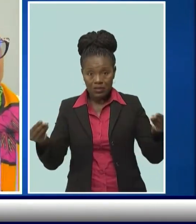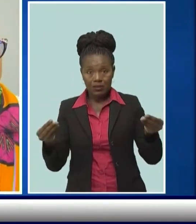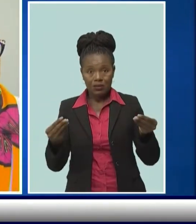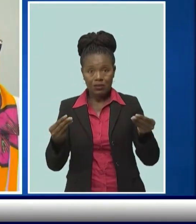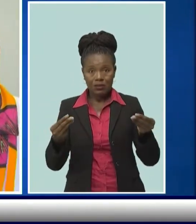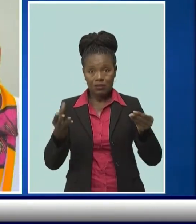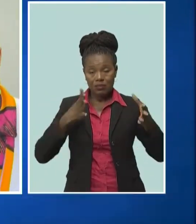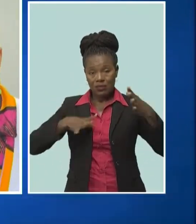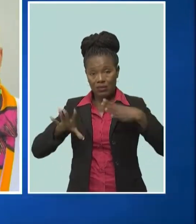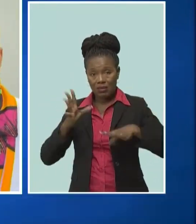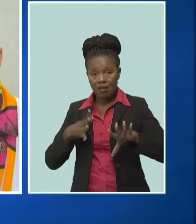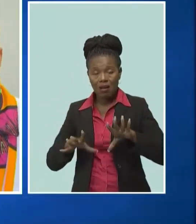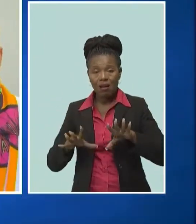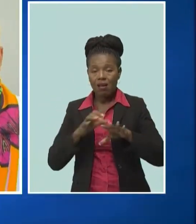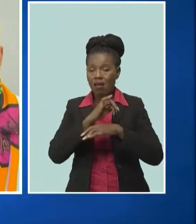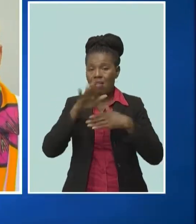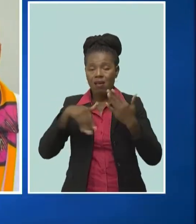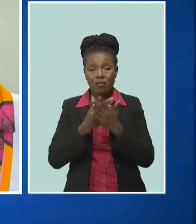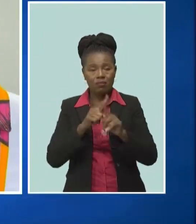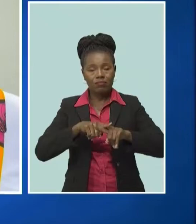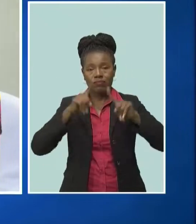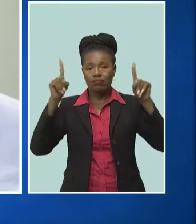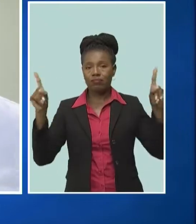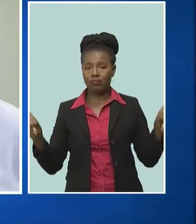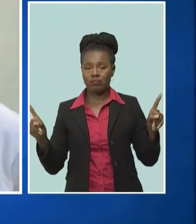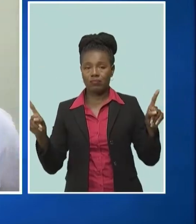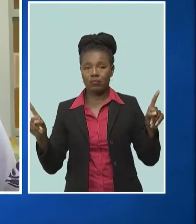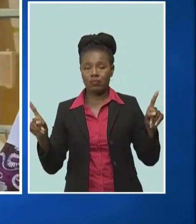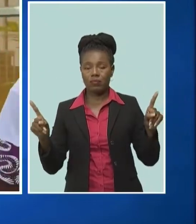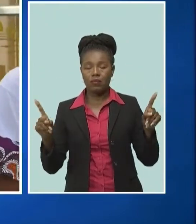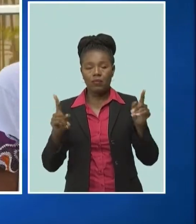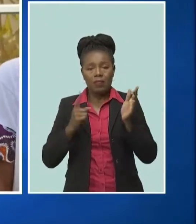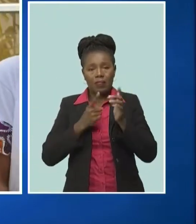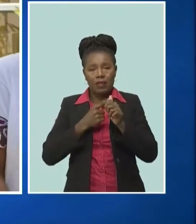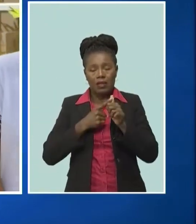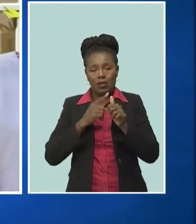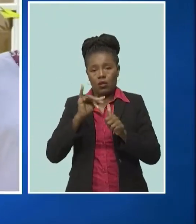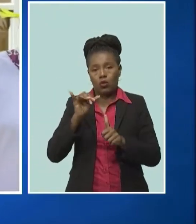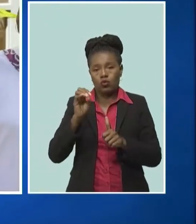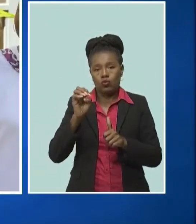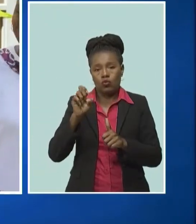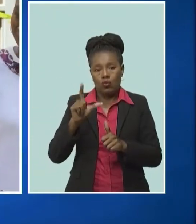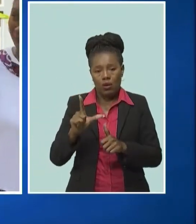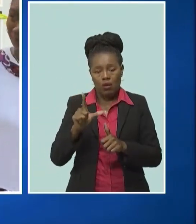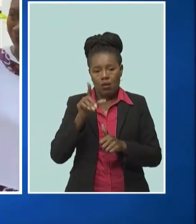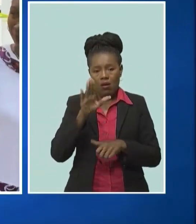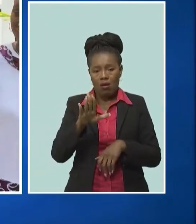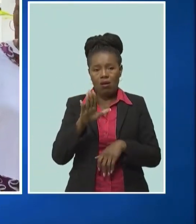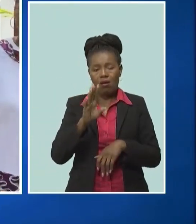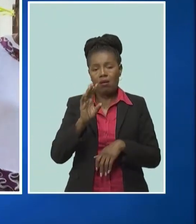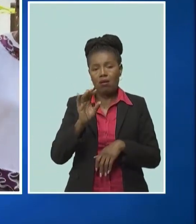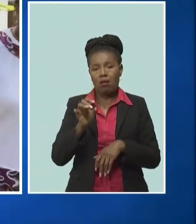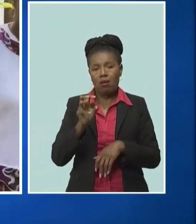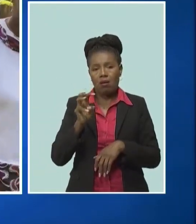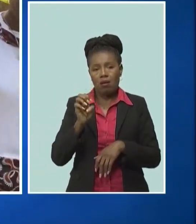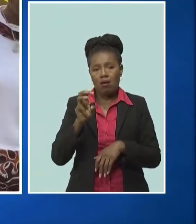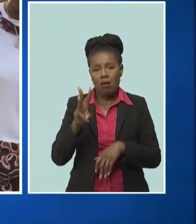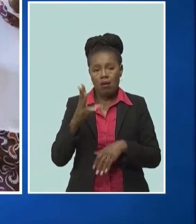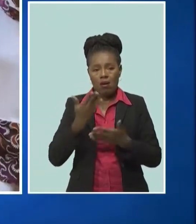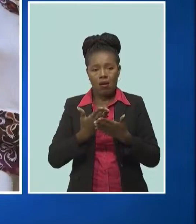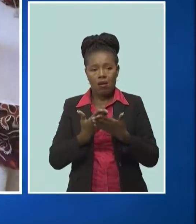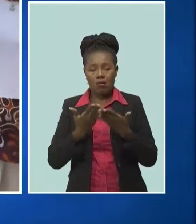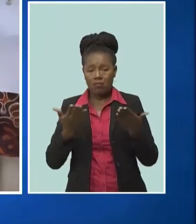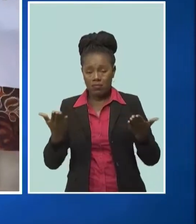design was different. Like, for example, when I first saw Jewel's fabric, I saw the fabric and I